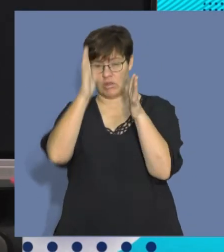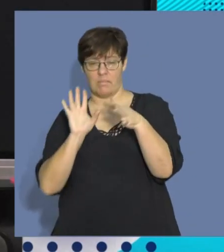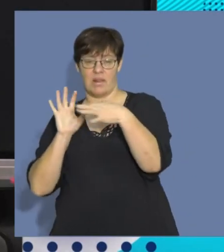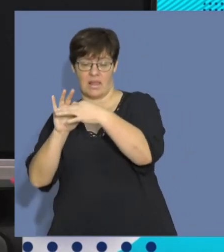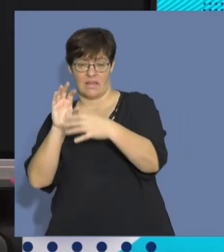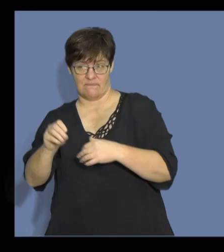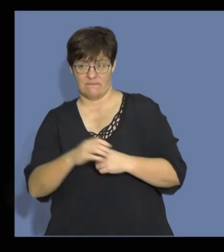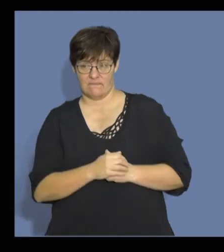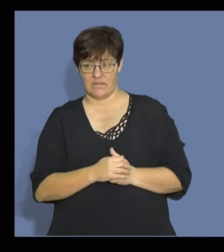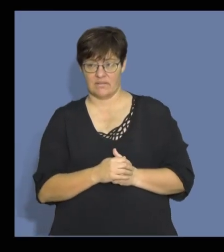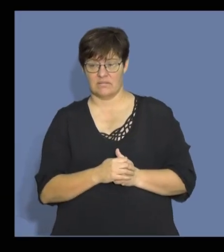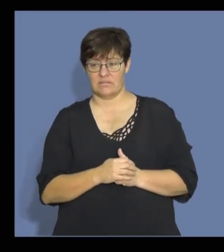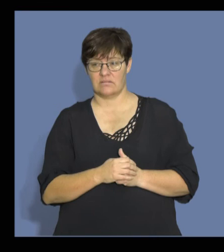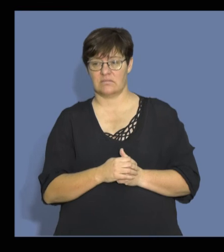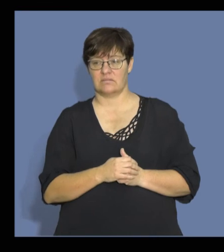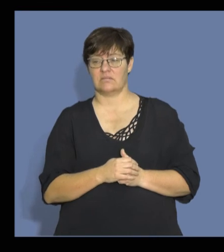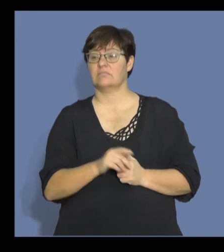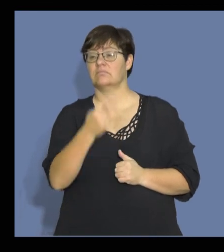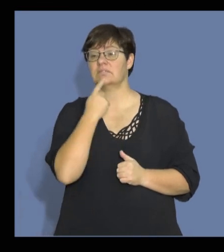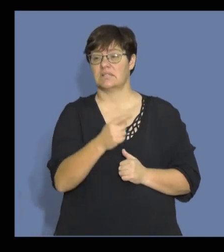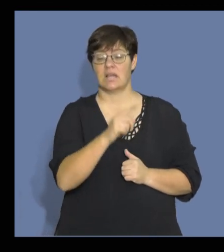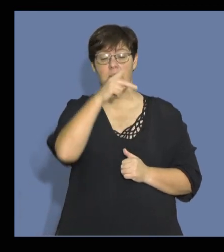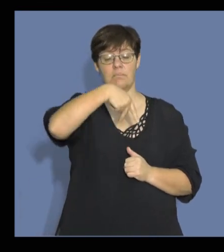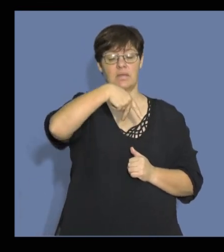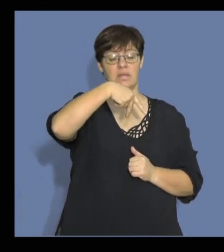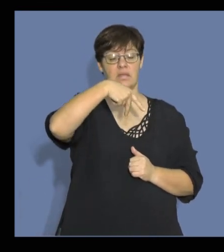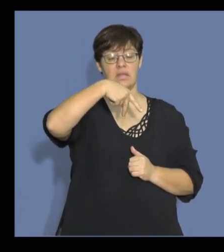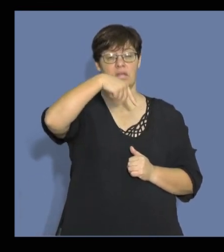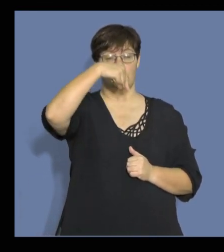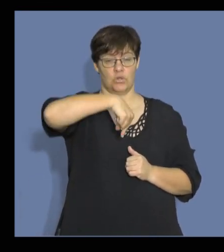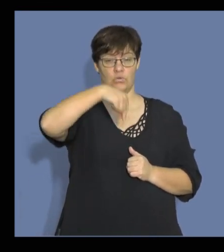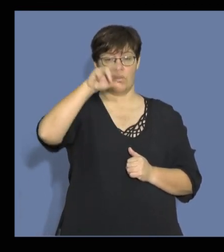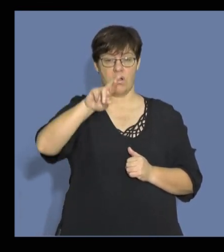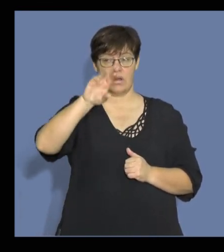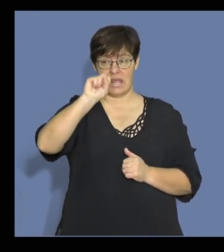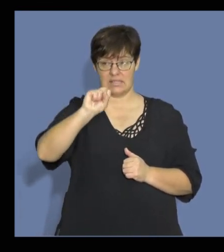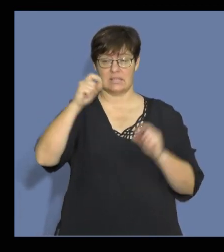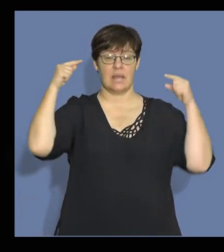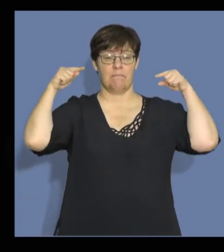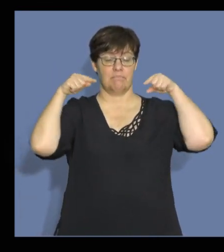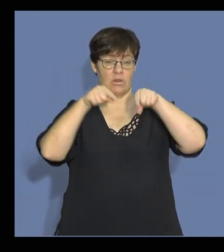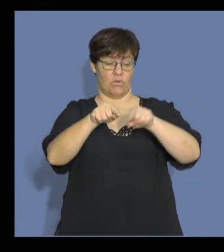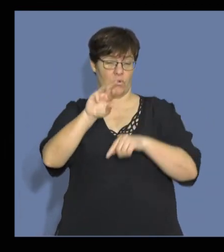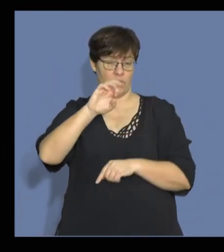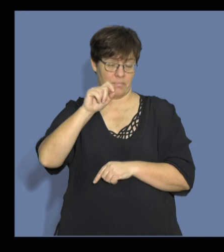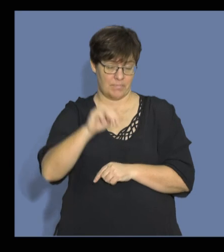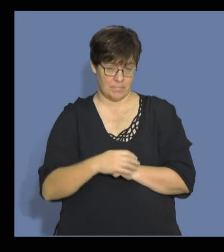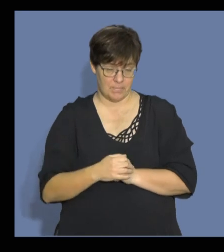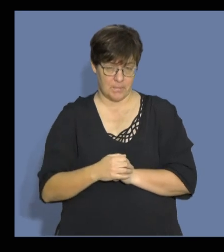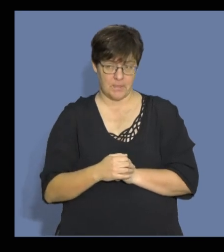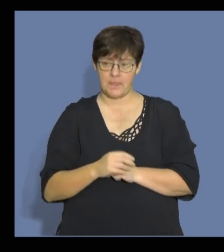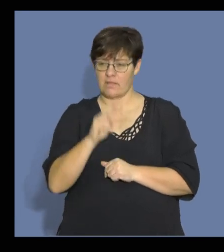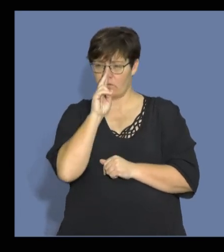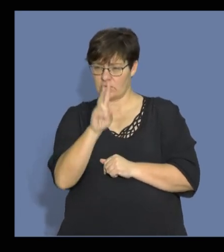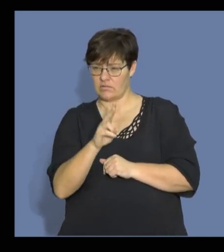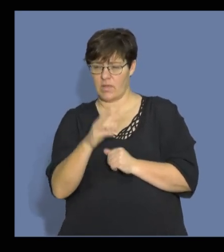shape. So this question says PQRS is a parallelogram. Now, if I look